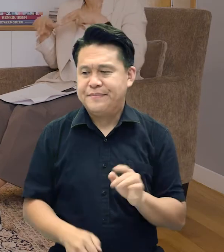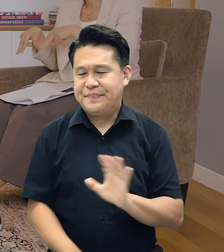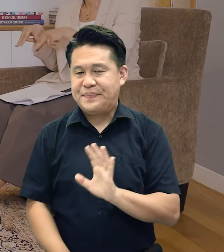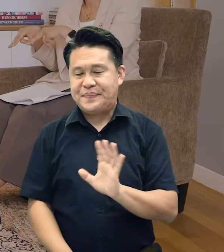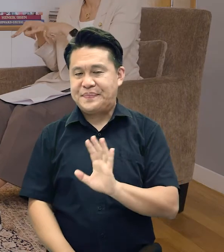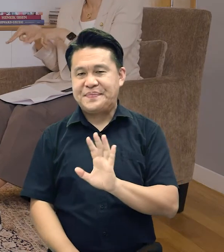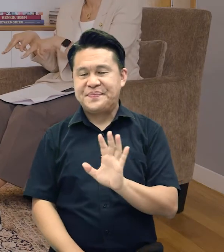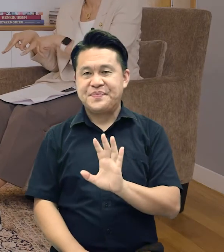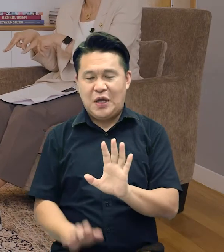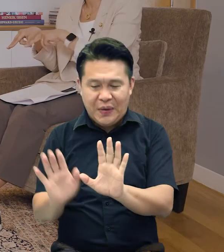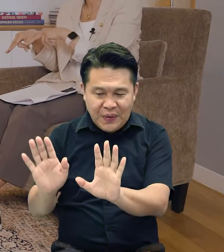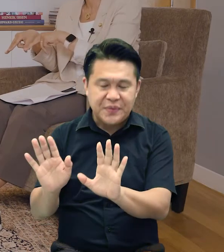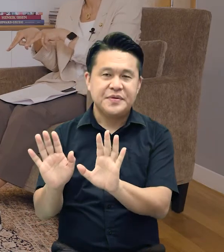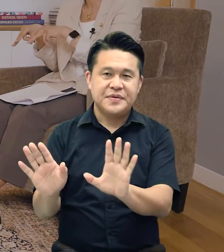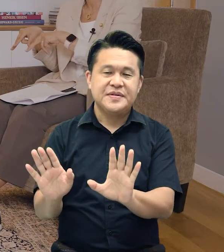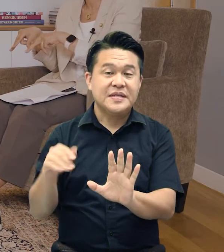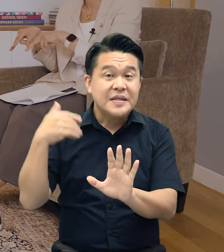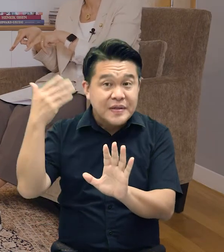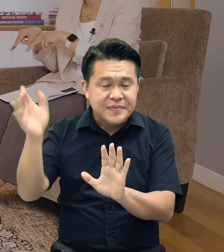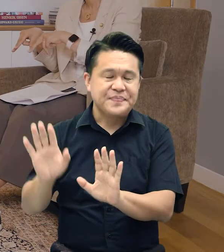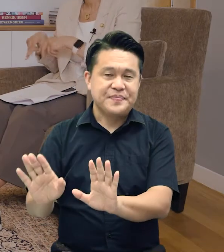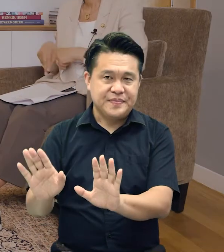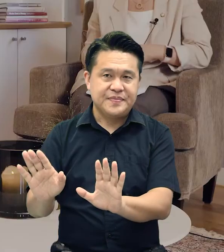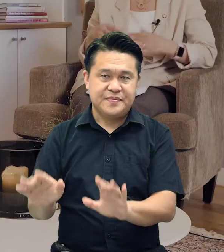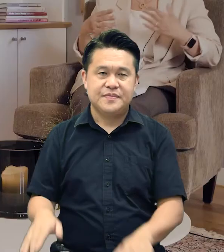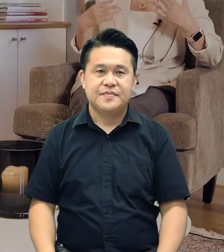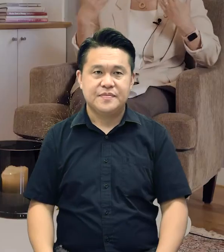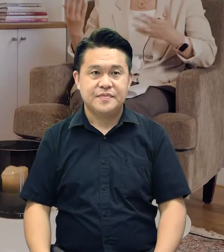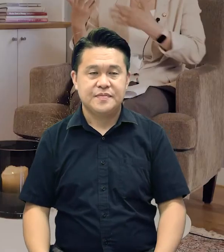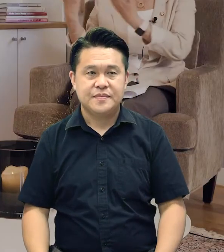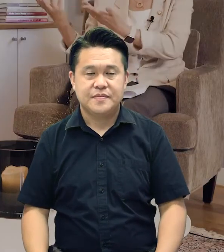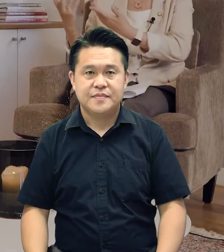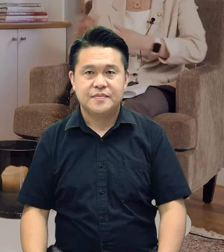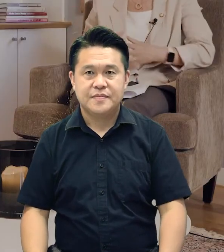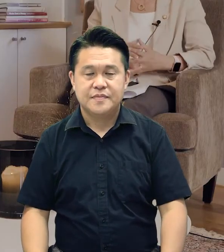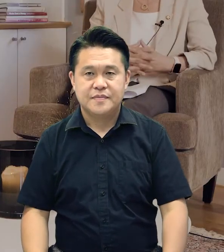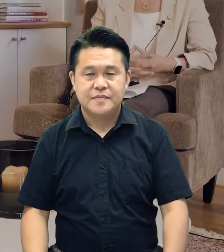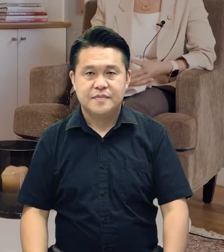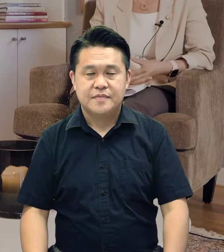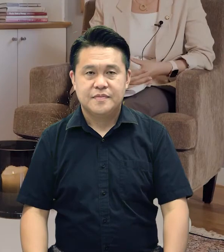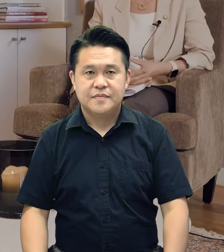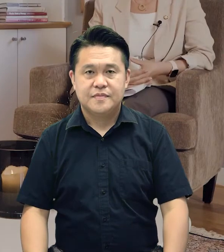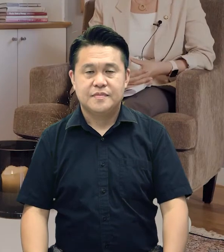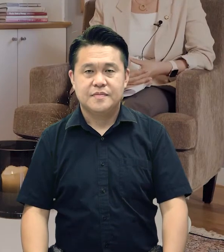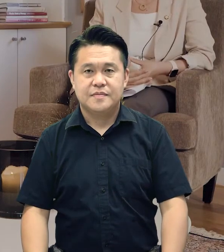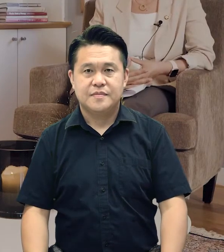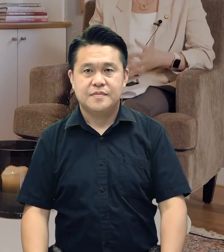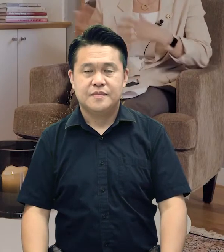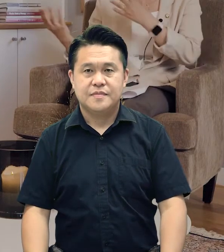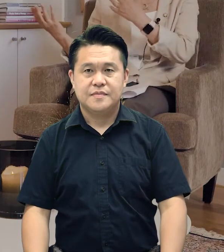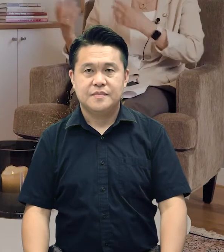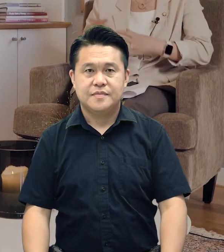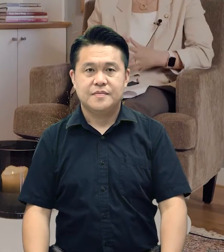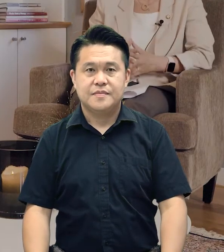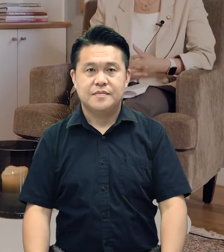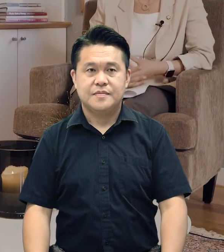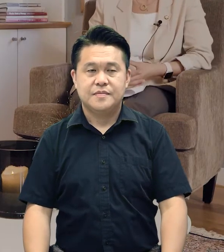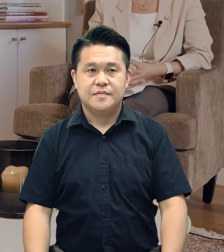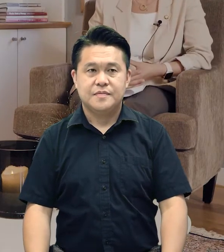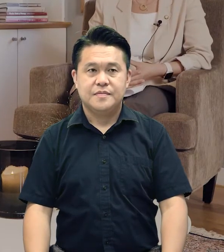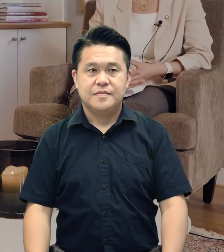of getting involved in this debate because of the opposition was so strong from the Christian